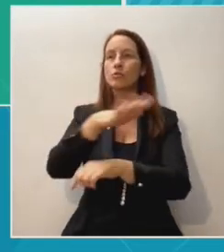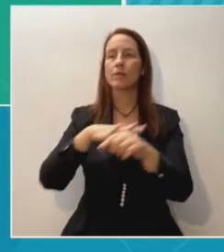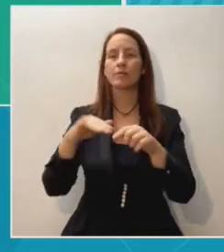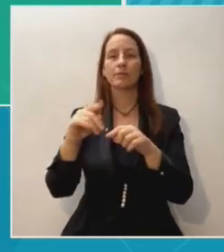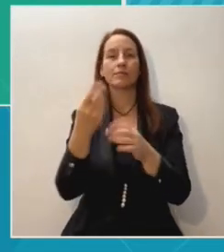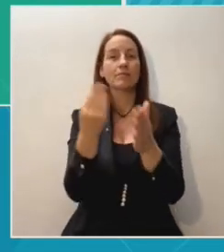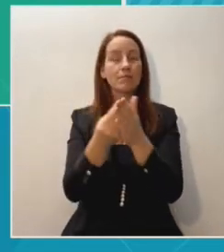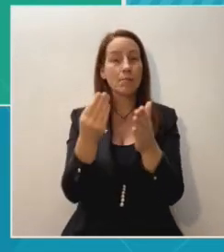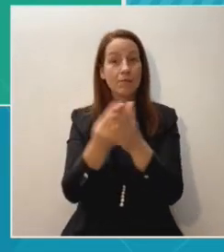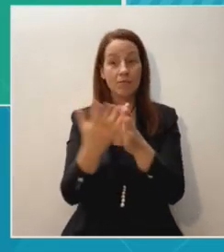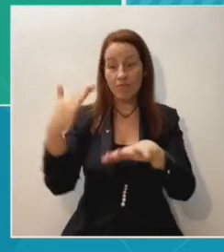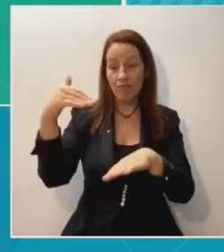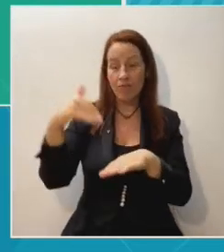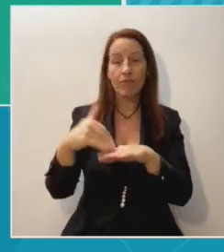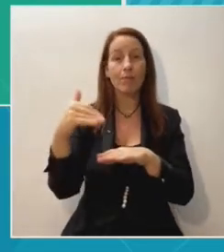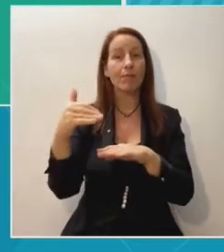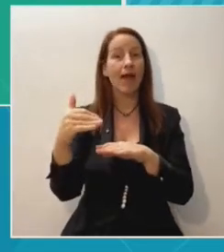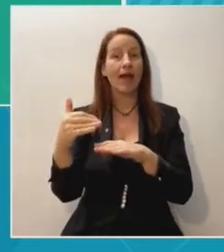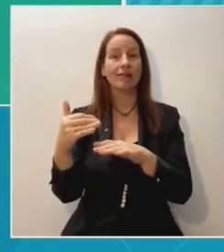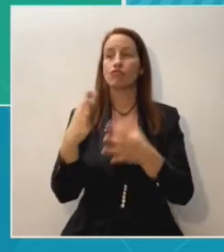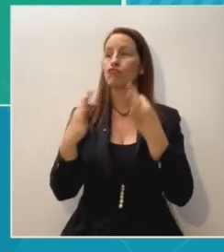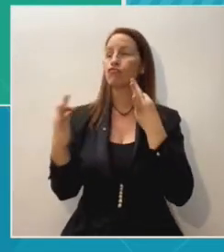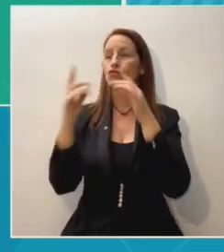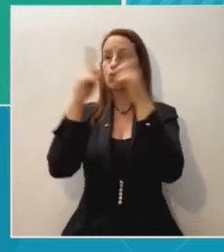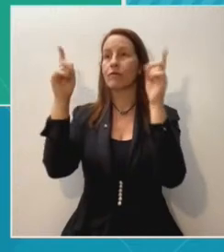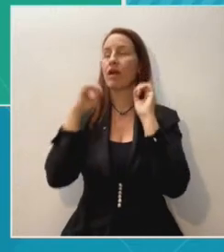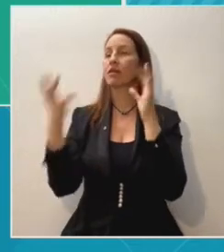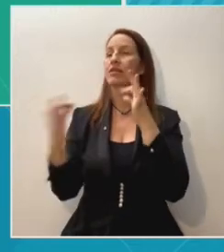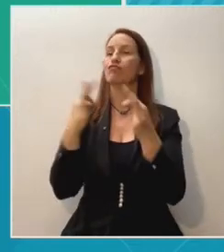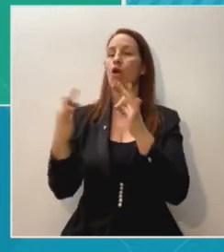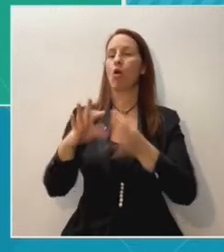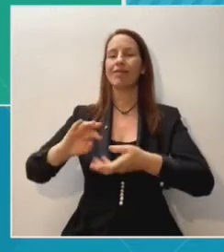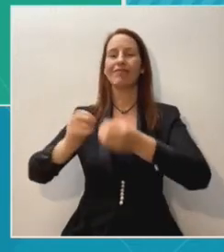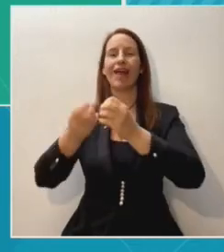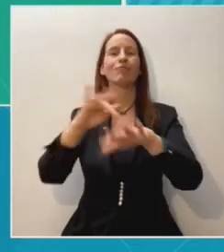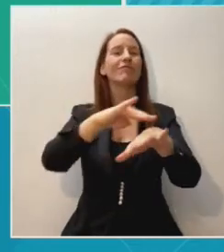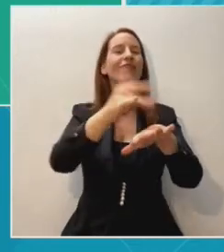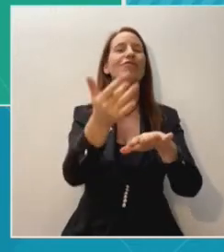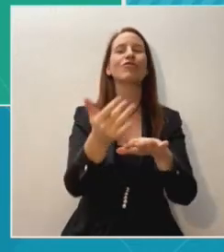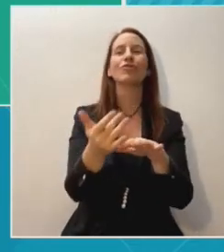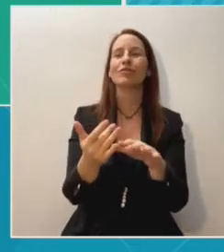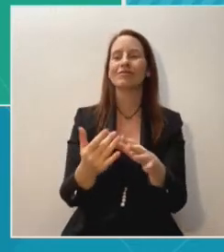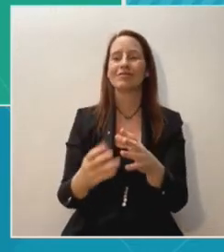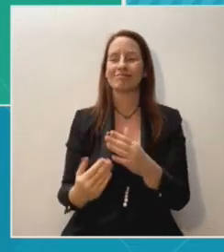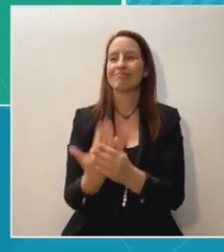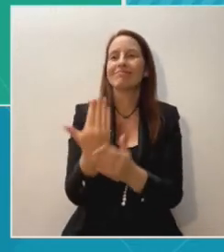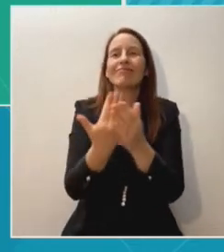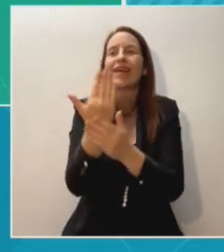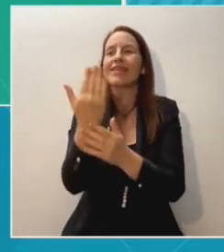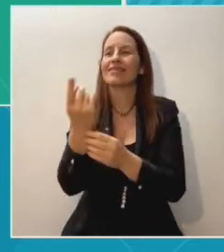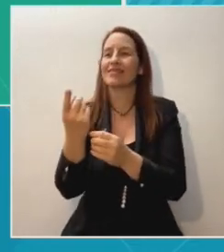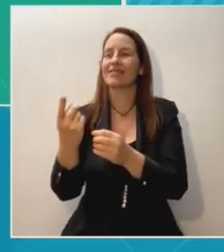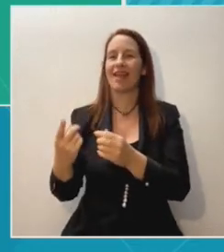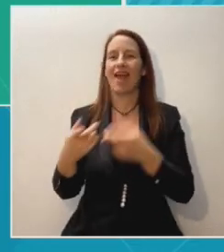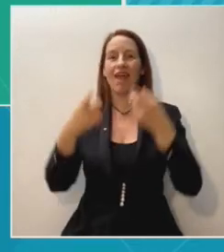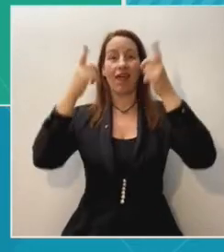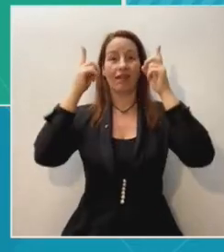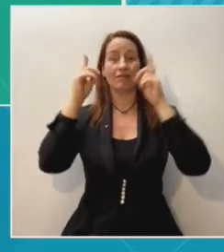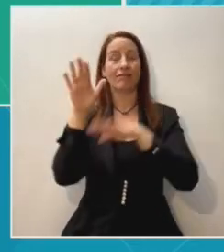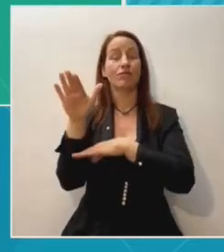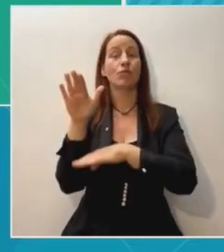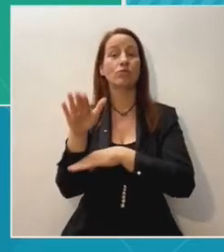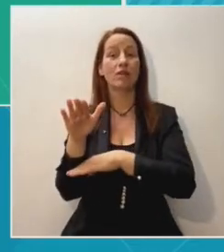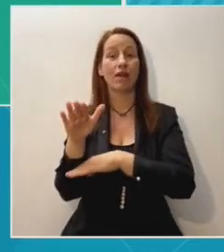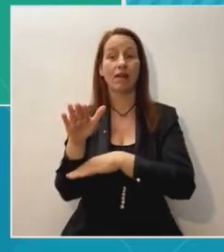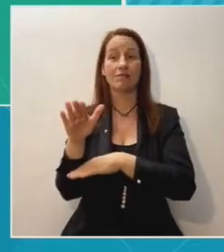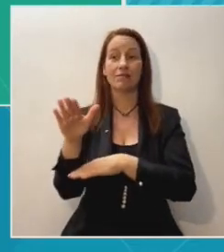our crucial role in developing the professionals, the innovators, the leaders of the future. Graduates, all of you here